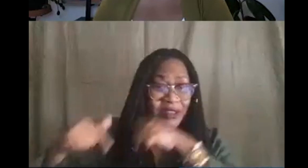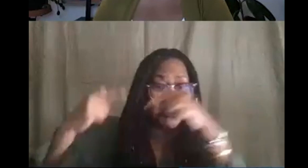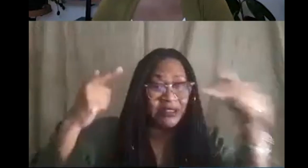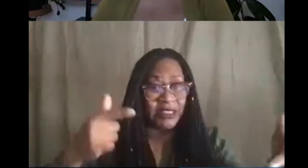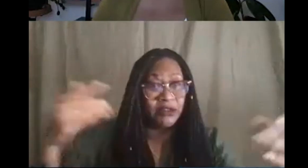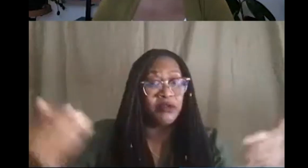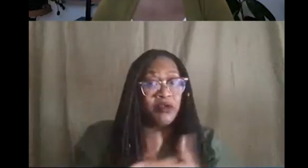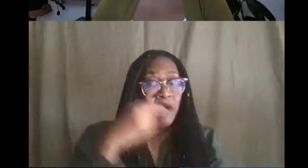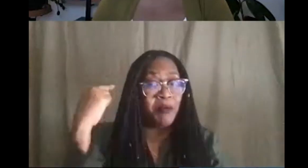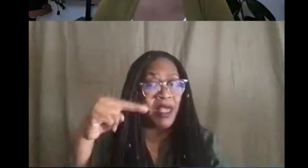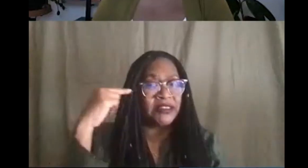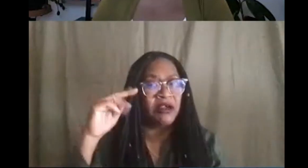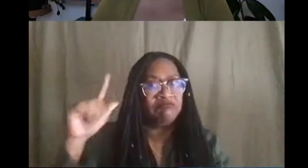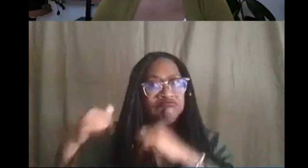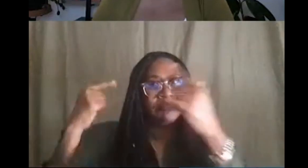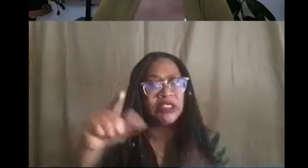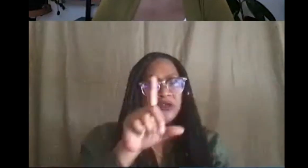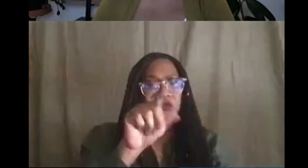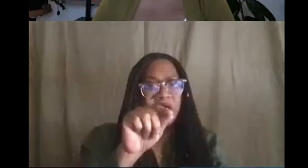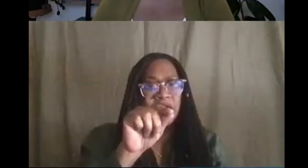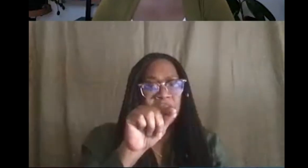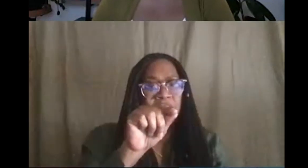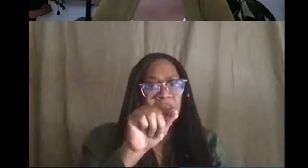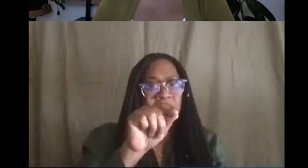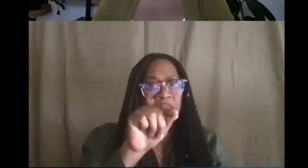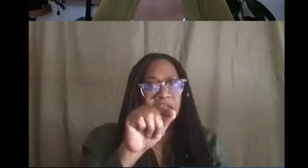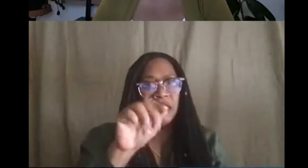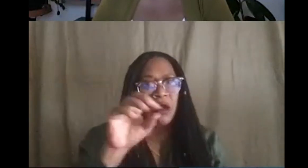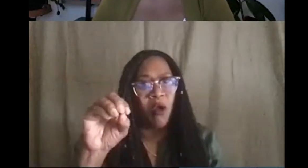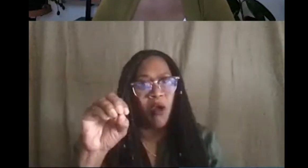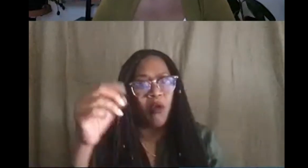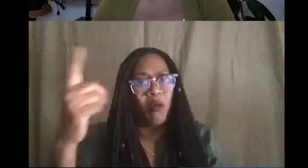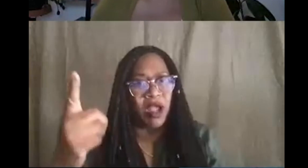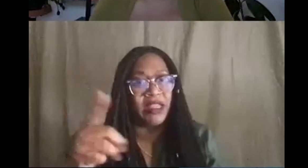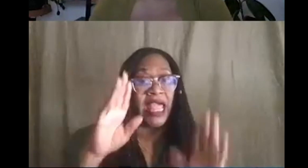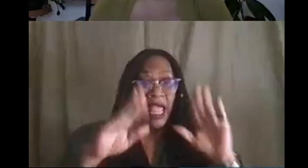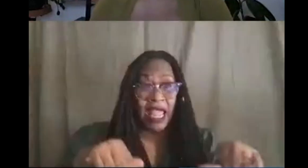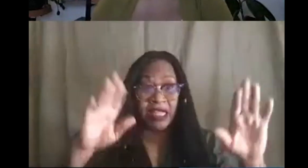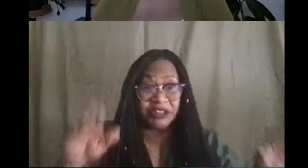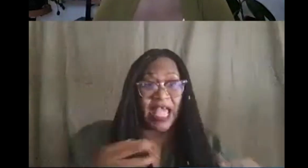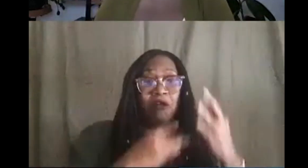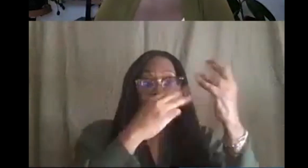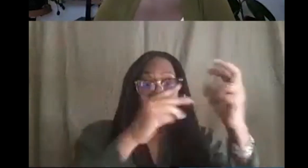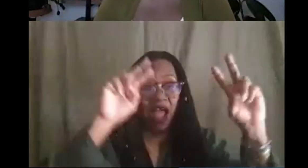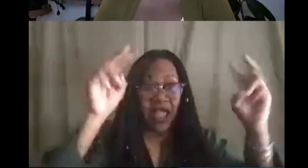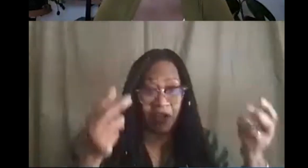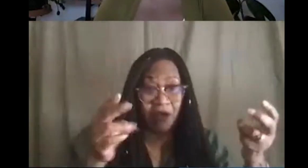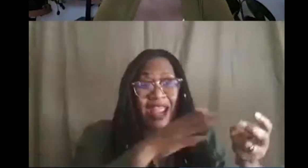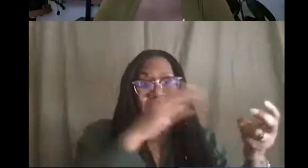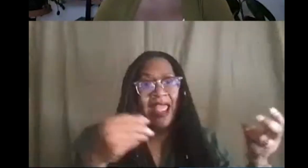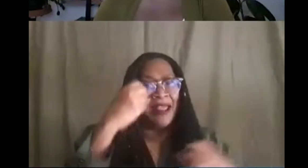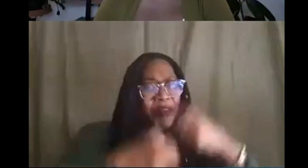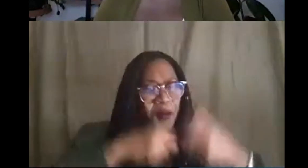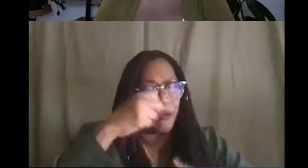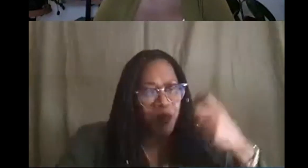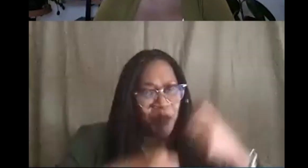2001. Her first book is entitled Child of Fire, Mary Edmonia Lewis and the Problem of Art History's Black and